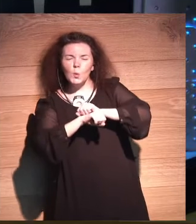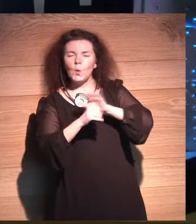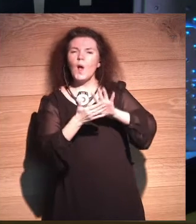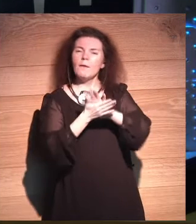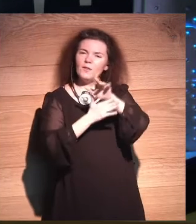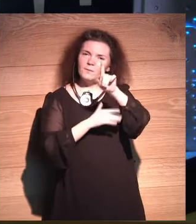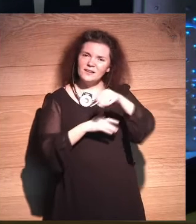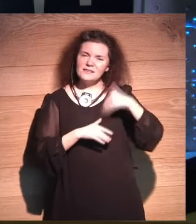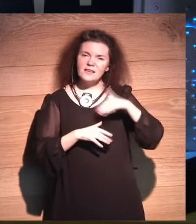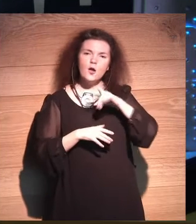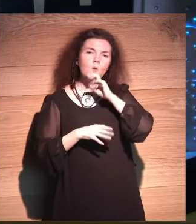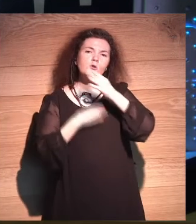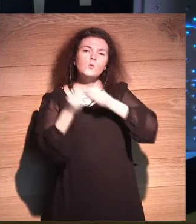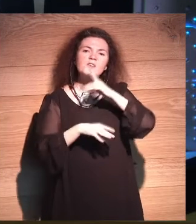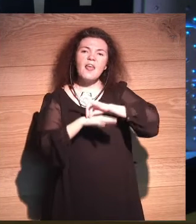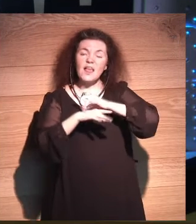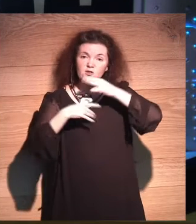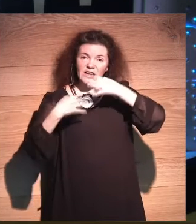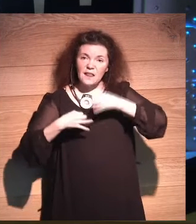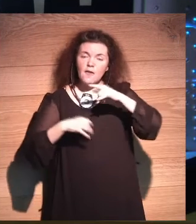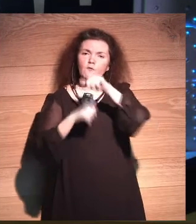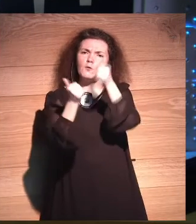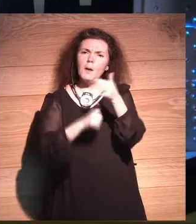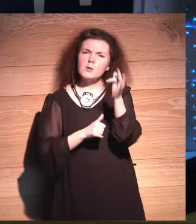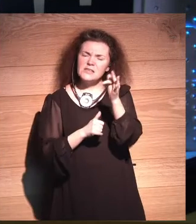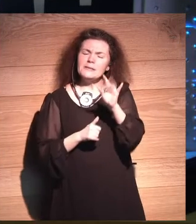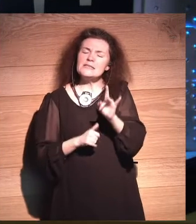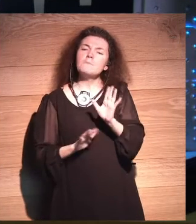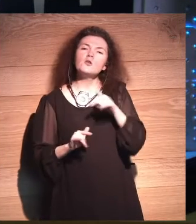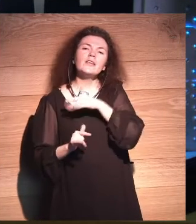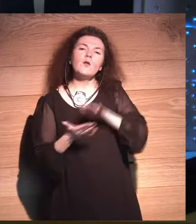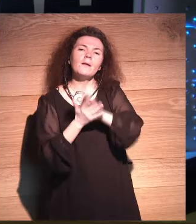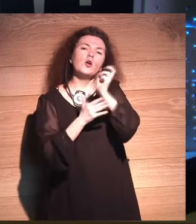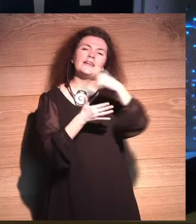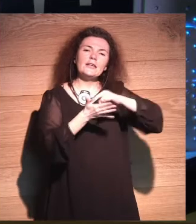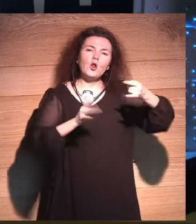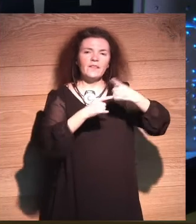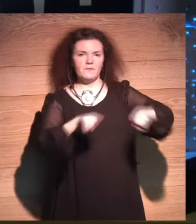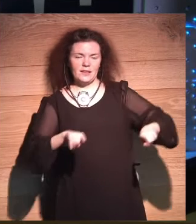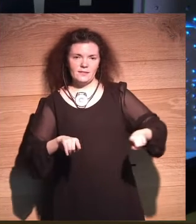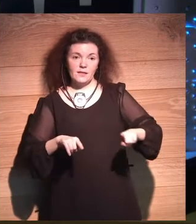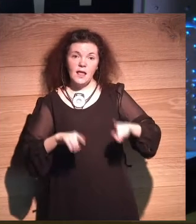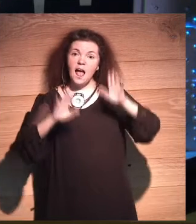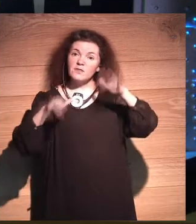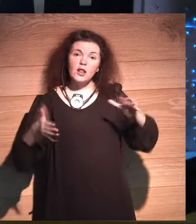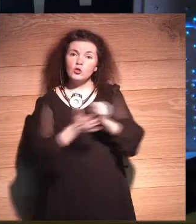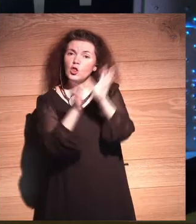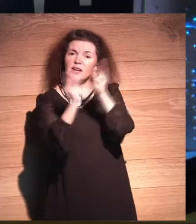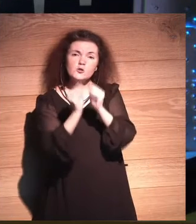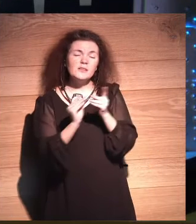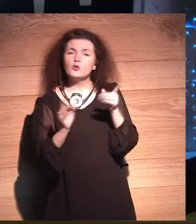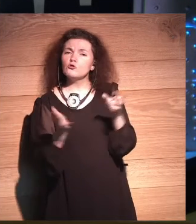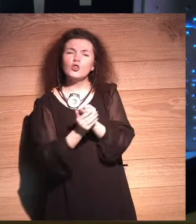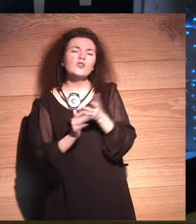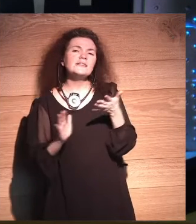good. But I'm here today to talk about another technology. Everything comes down to data in some sense, but this is